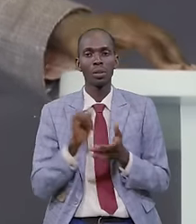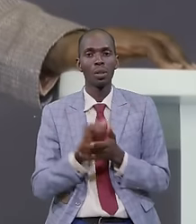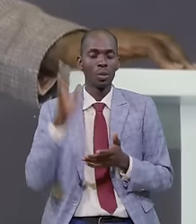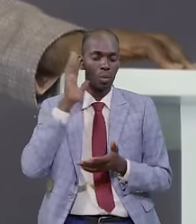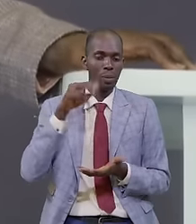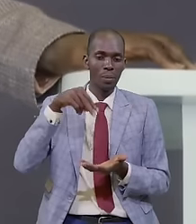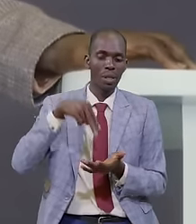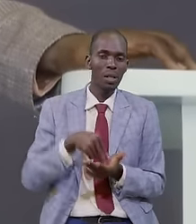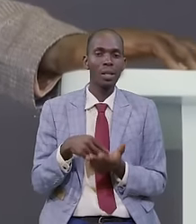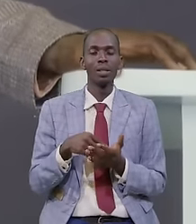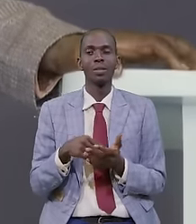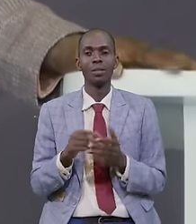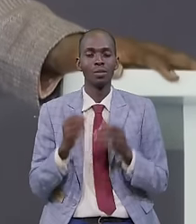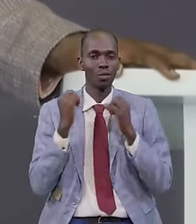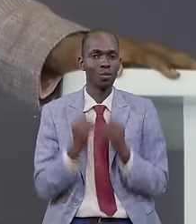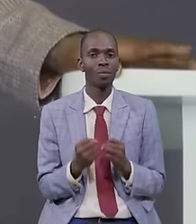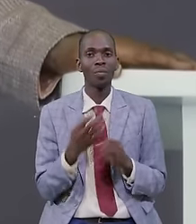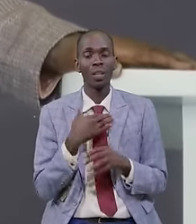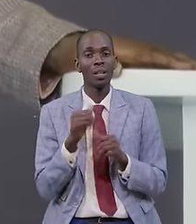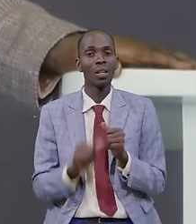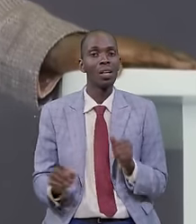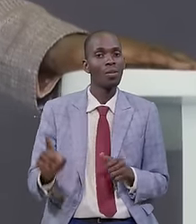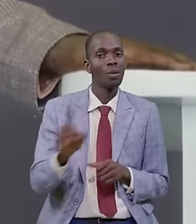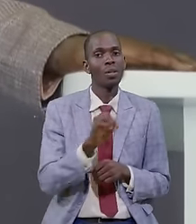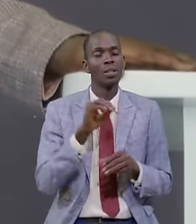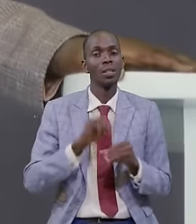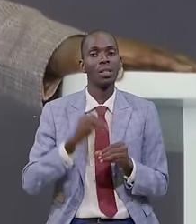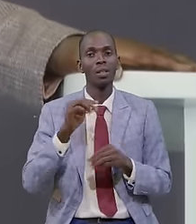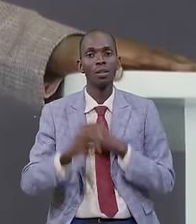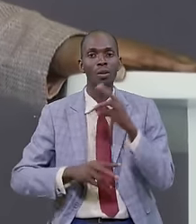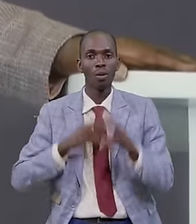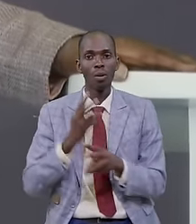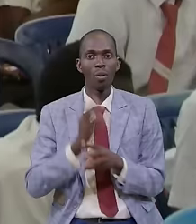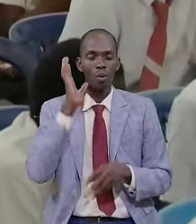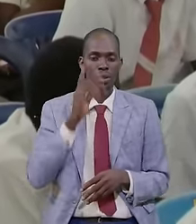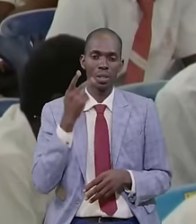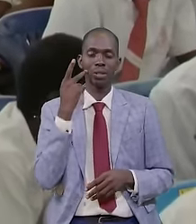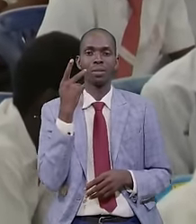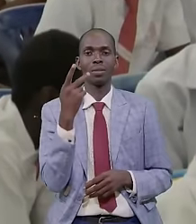out. And everybody in the world will see your face.